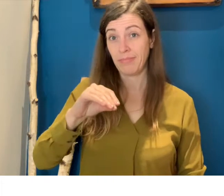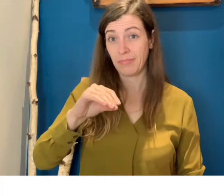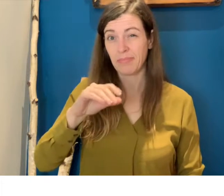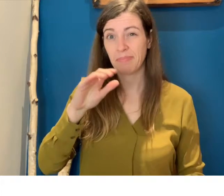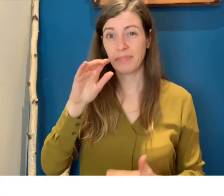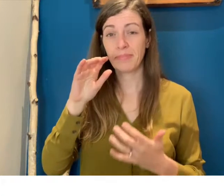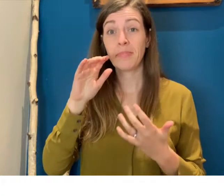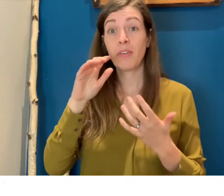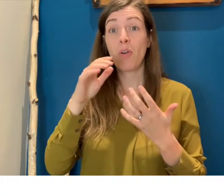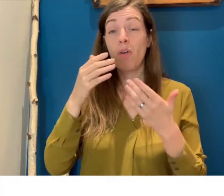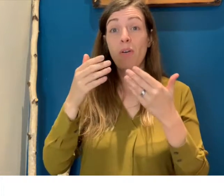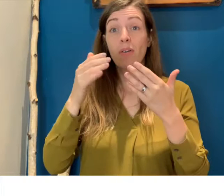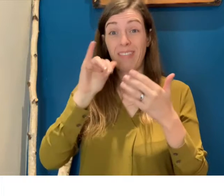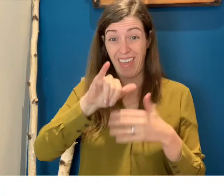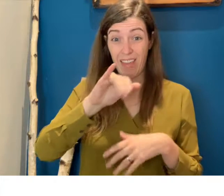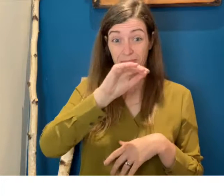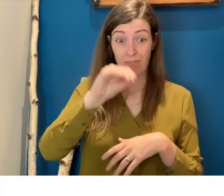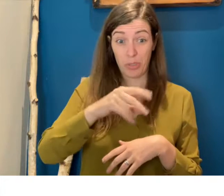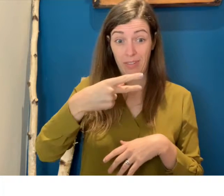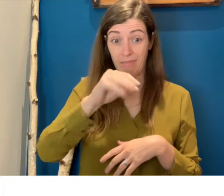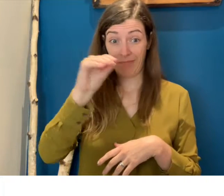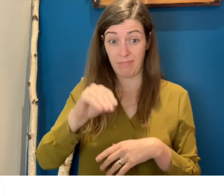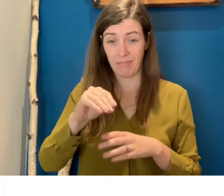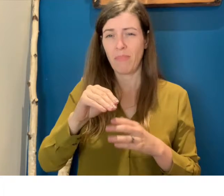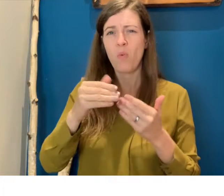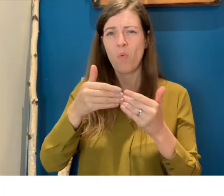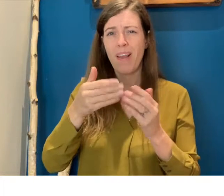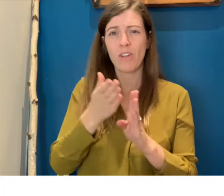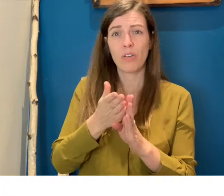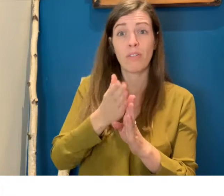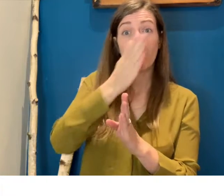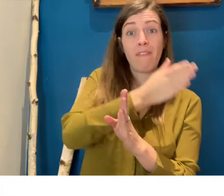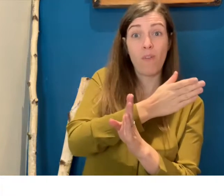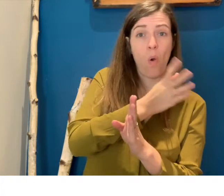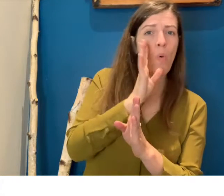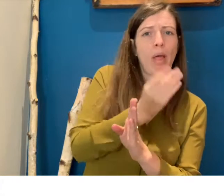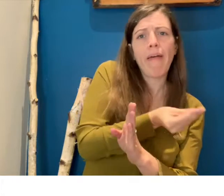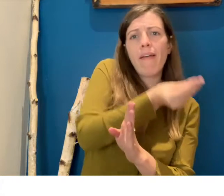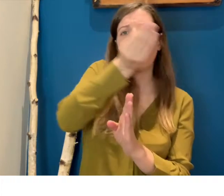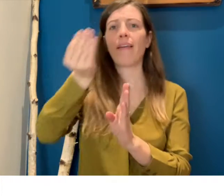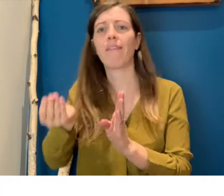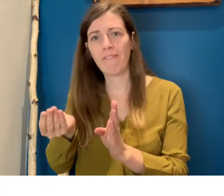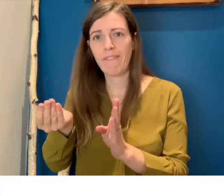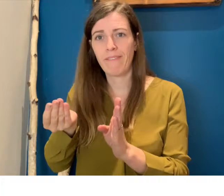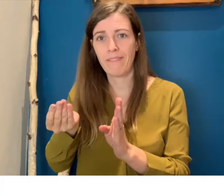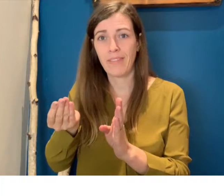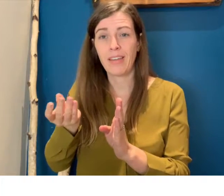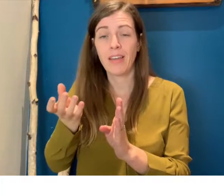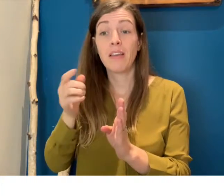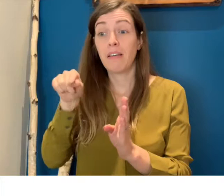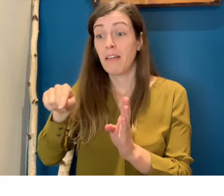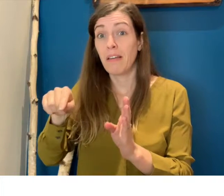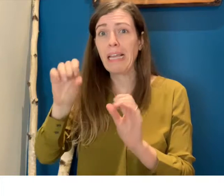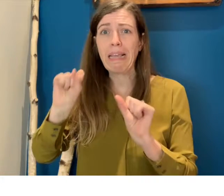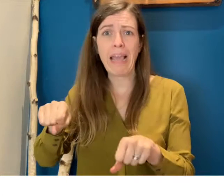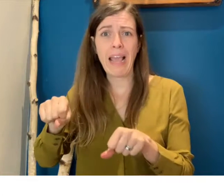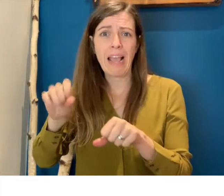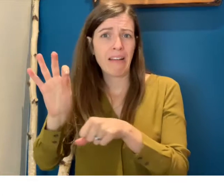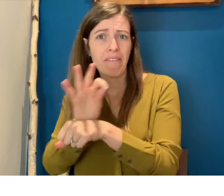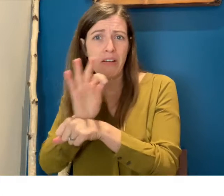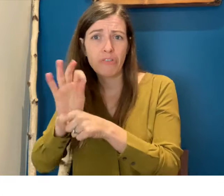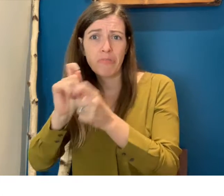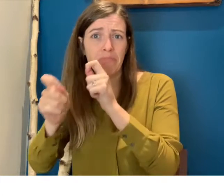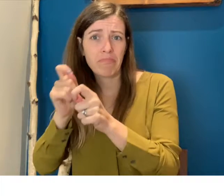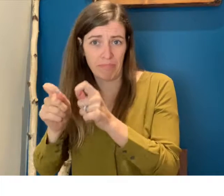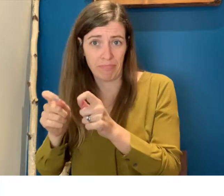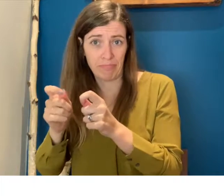pipe. So the symbol is like a % sign and then a greater than sign and then